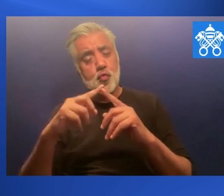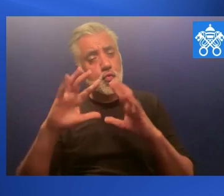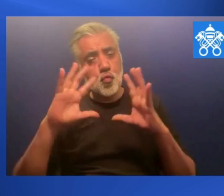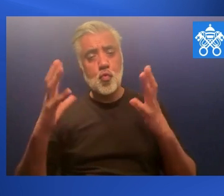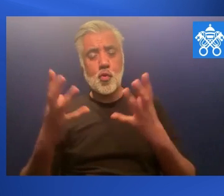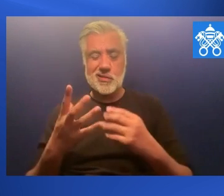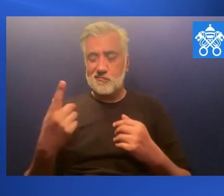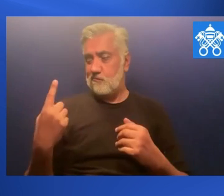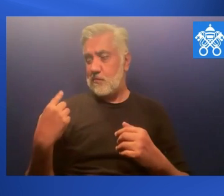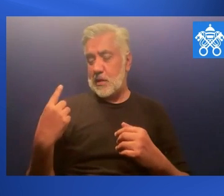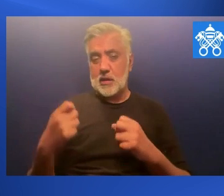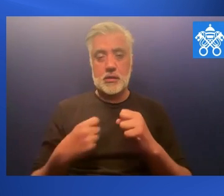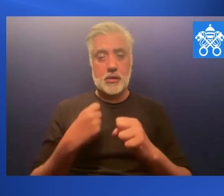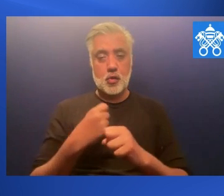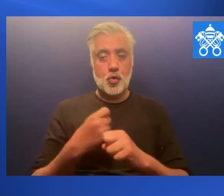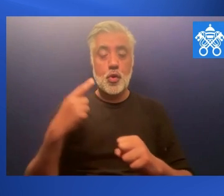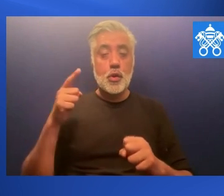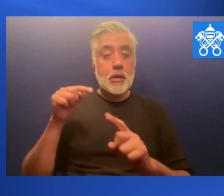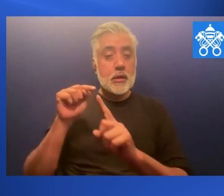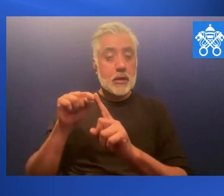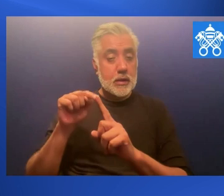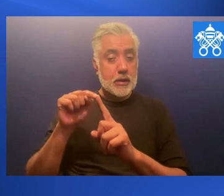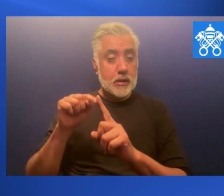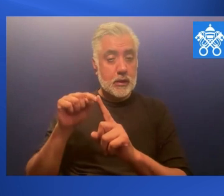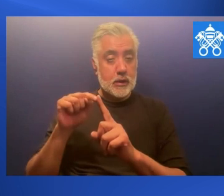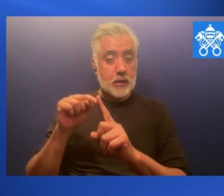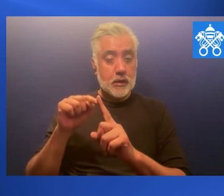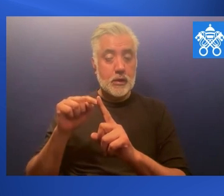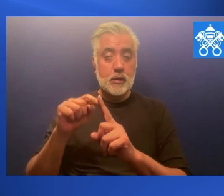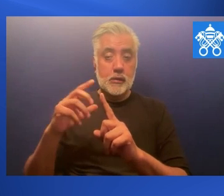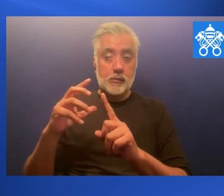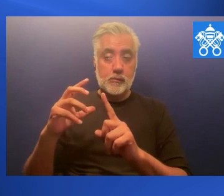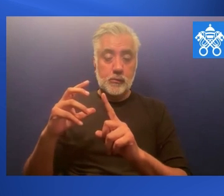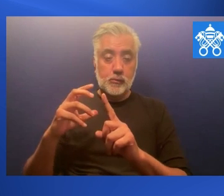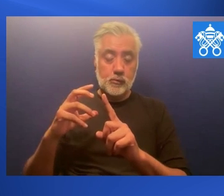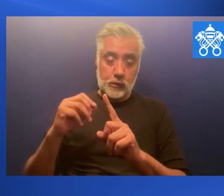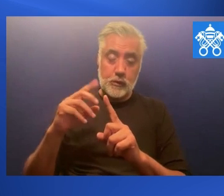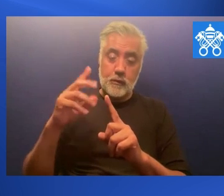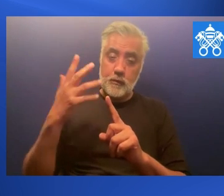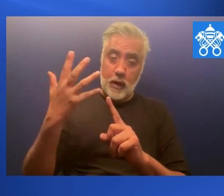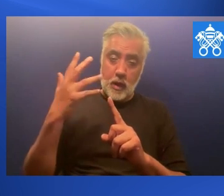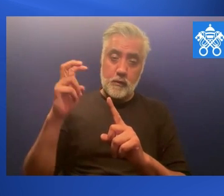him from going out to the world. In this past year, he undertook 5